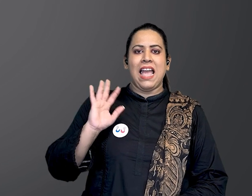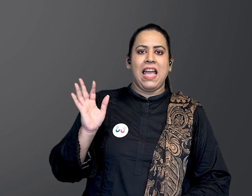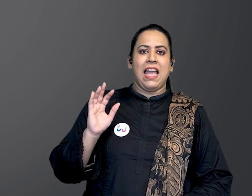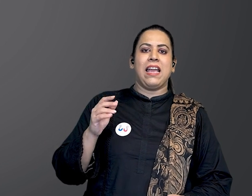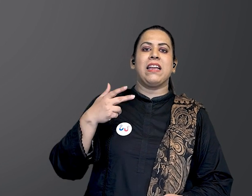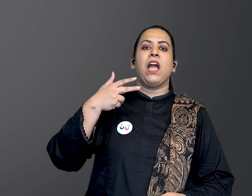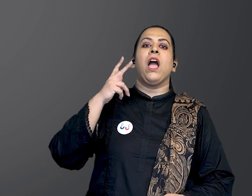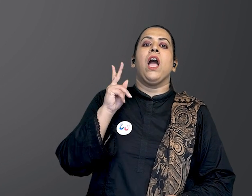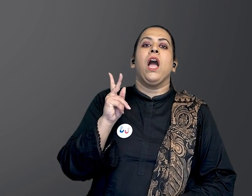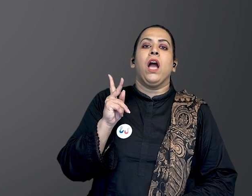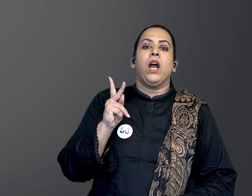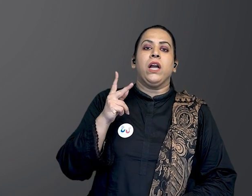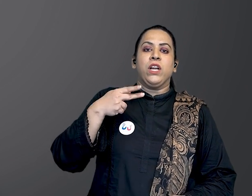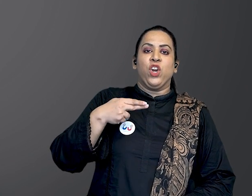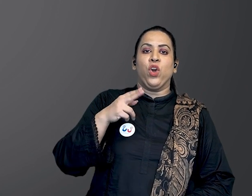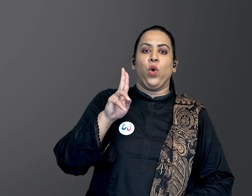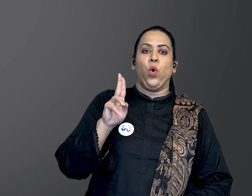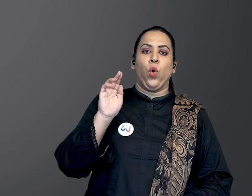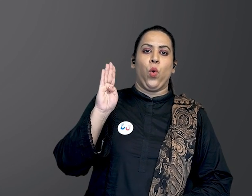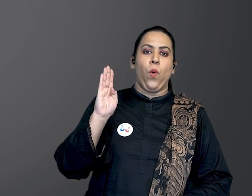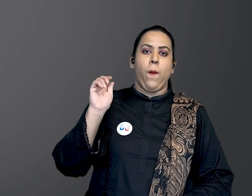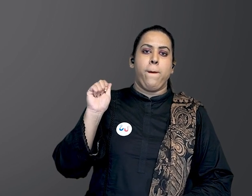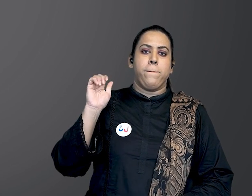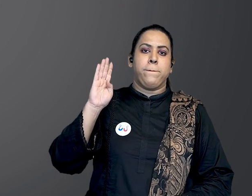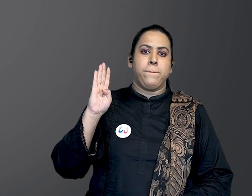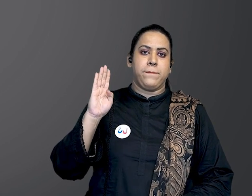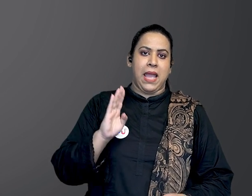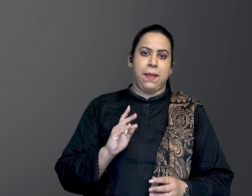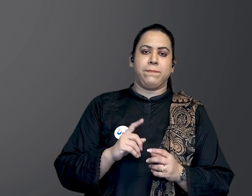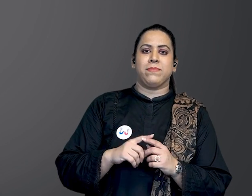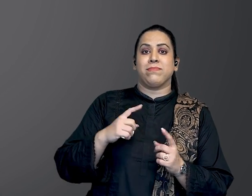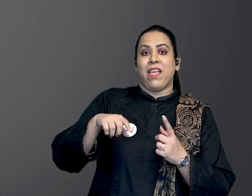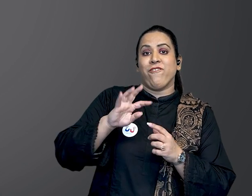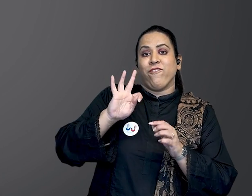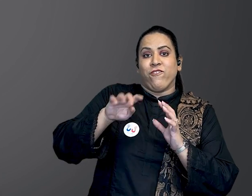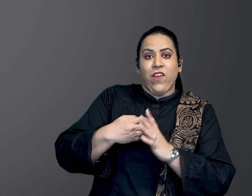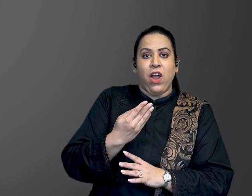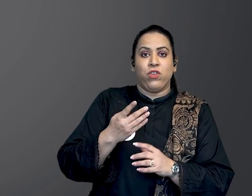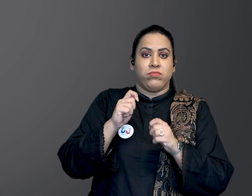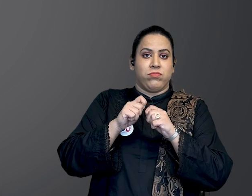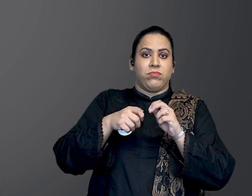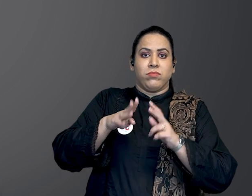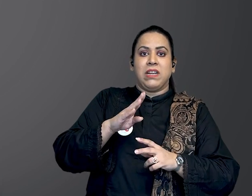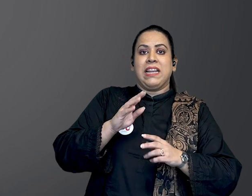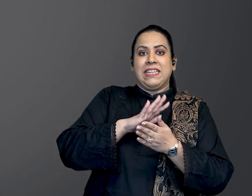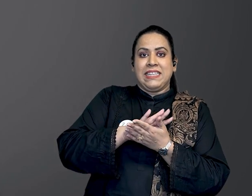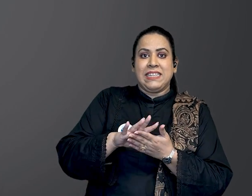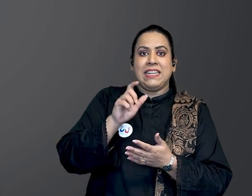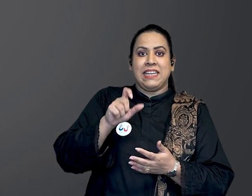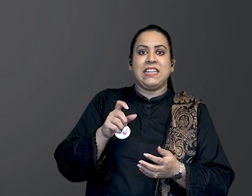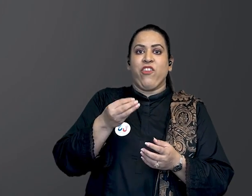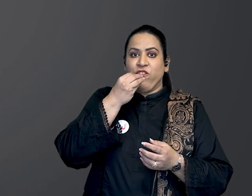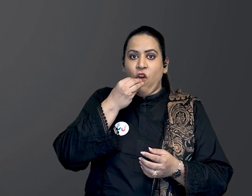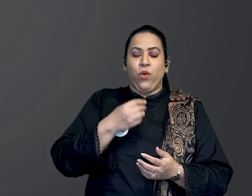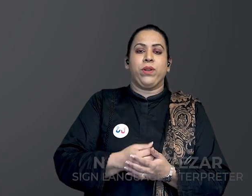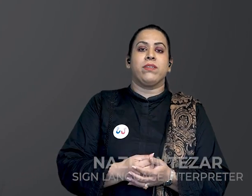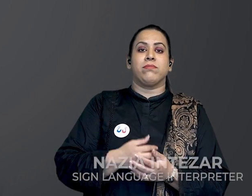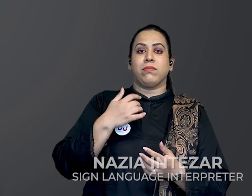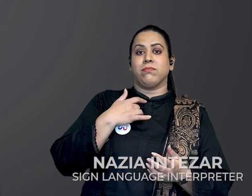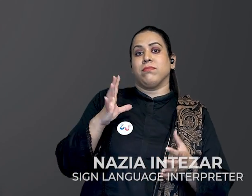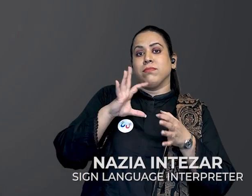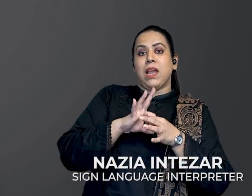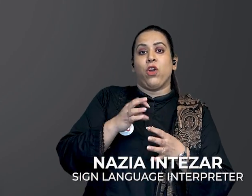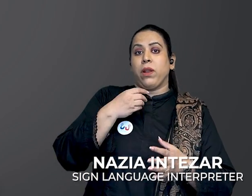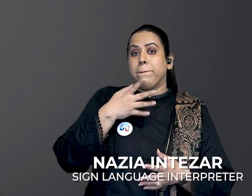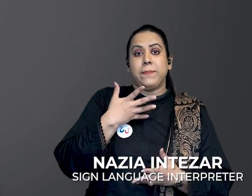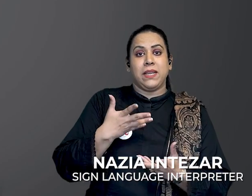Hi, this is Khubaib Amir. I'm the founder and CEO of Lean and Clean Foods. And a little bit about me. I